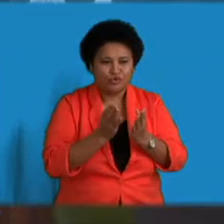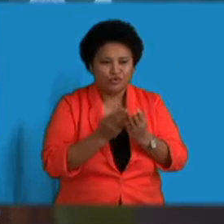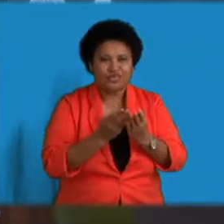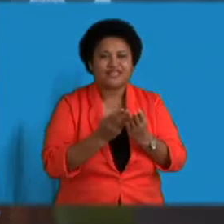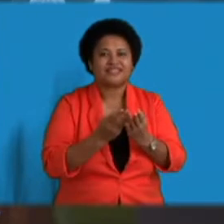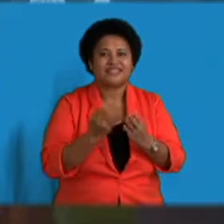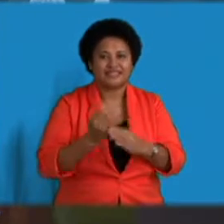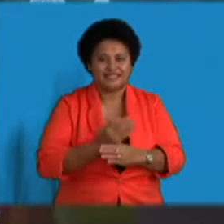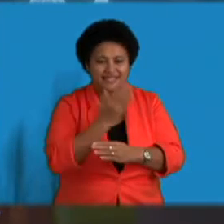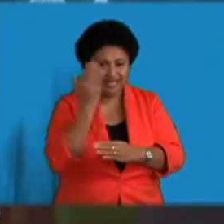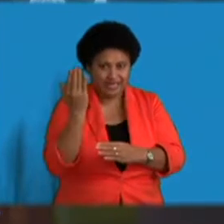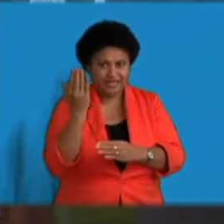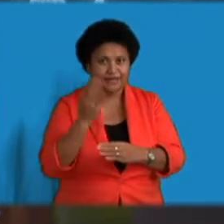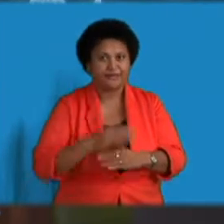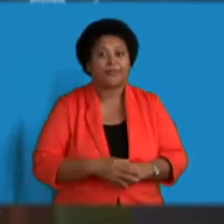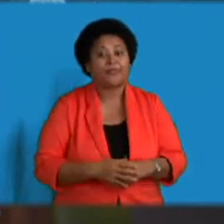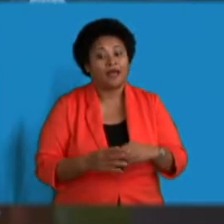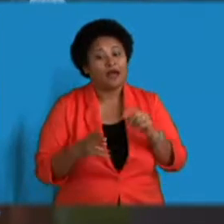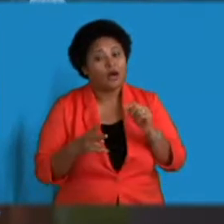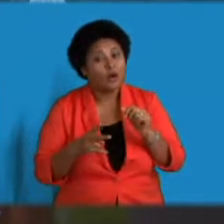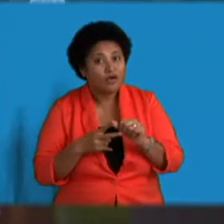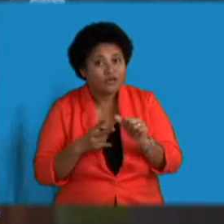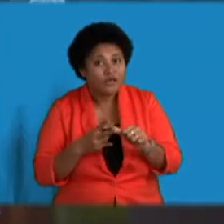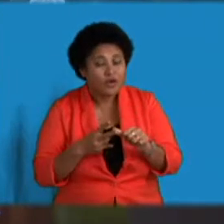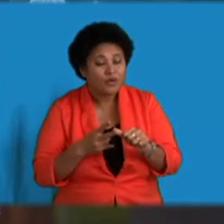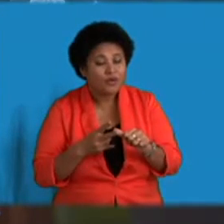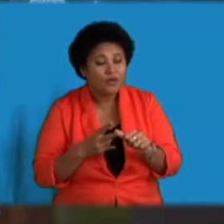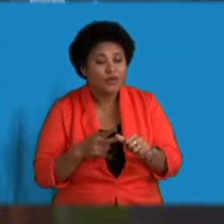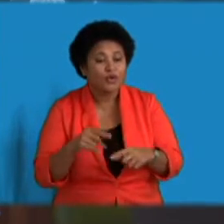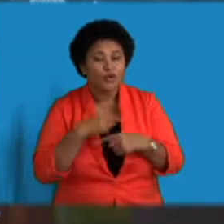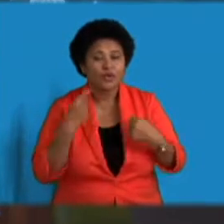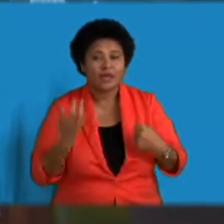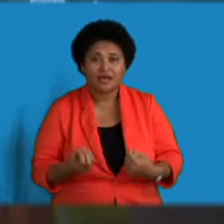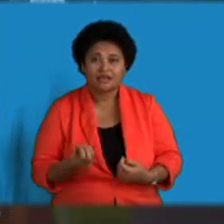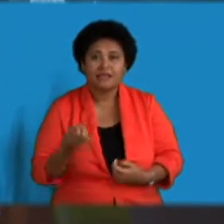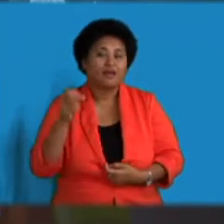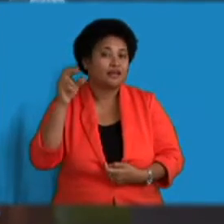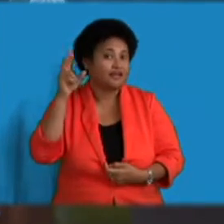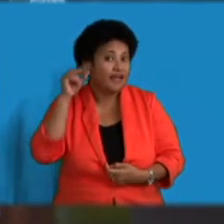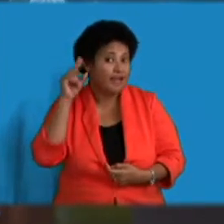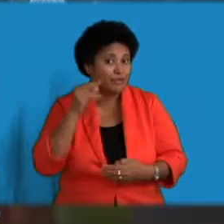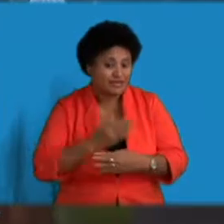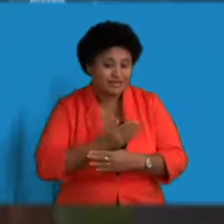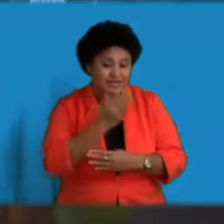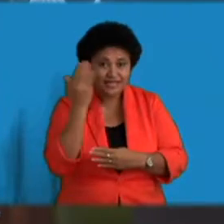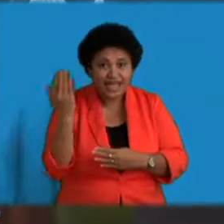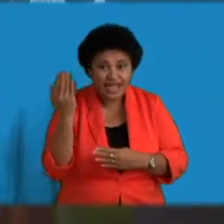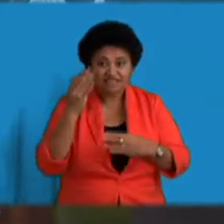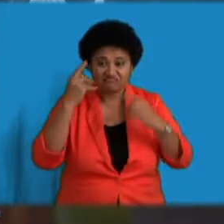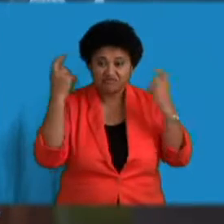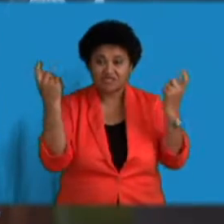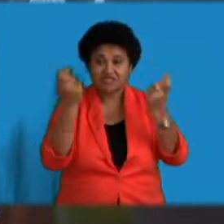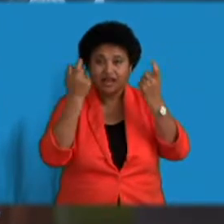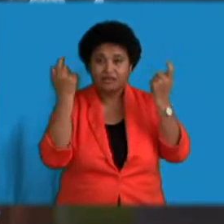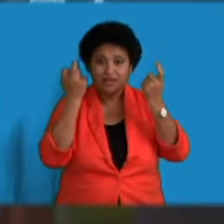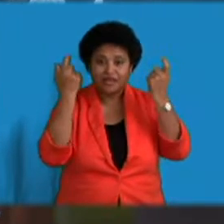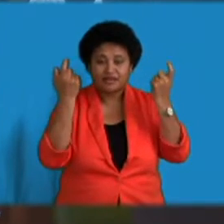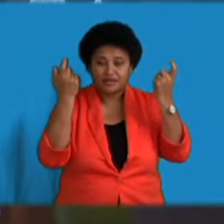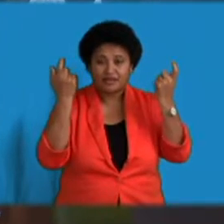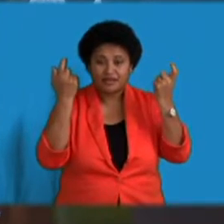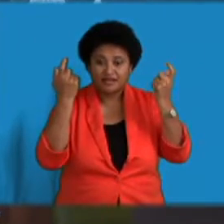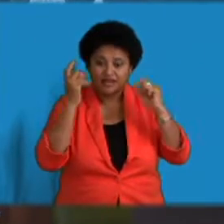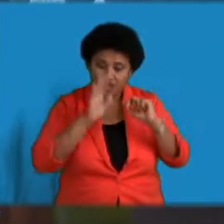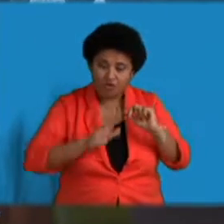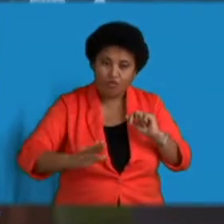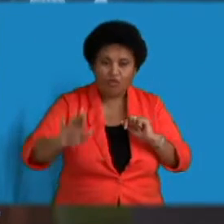also have library days celebrated throughout Fiji in